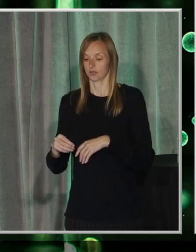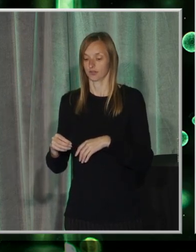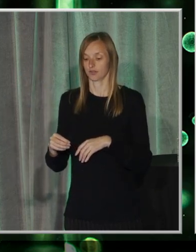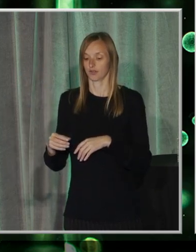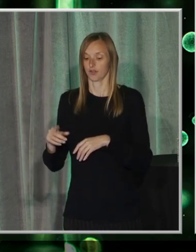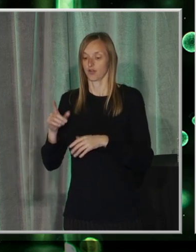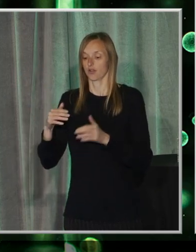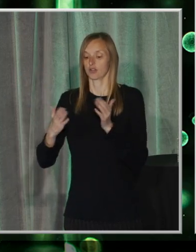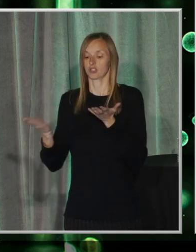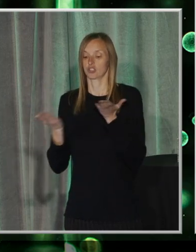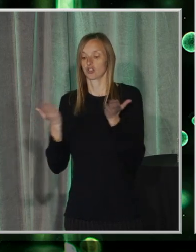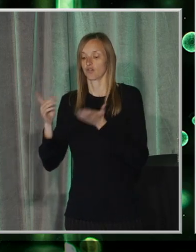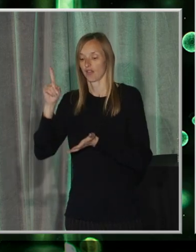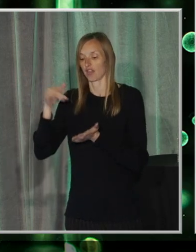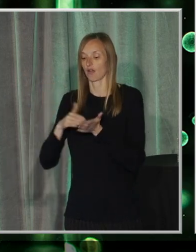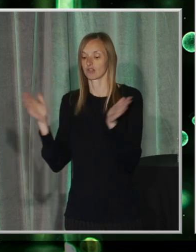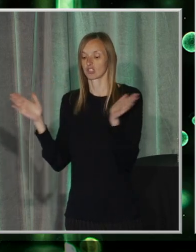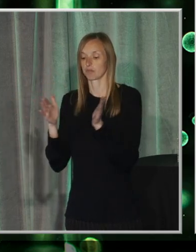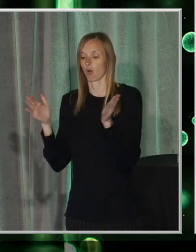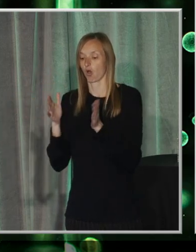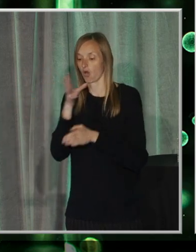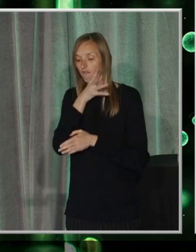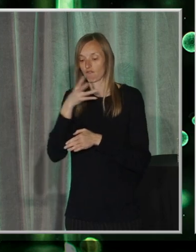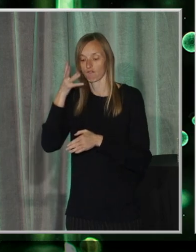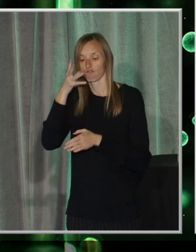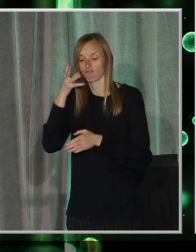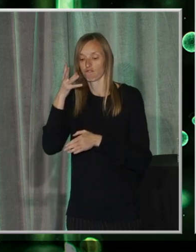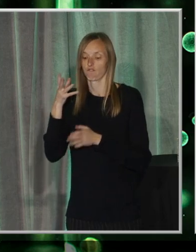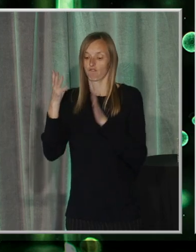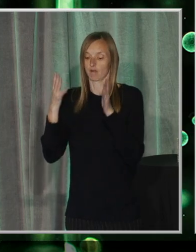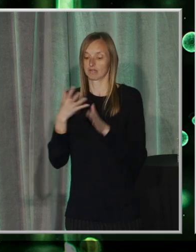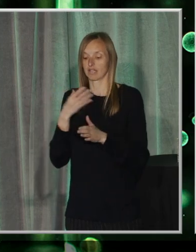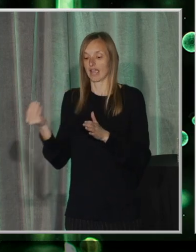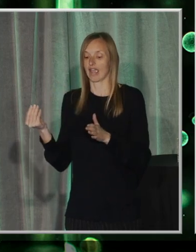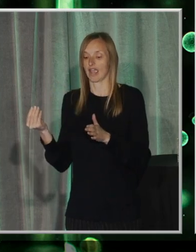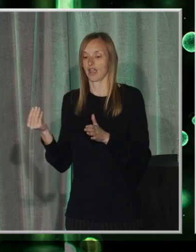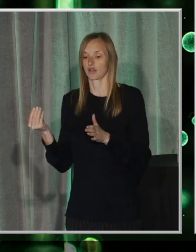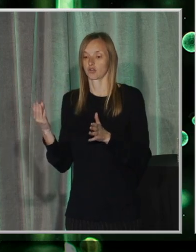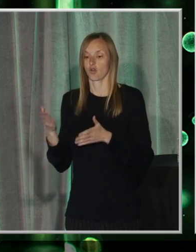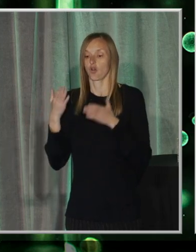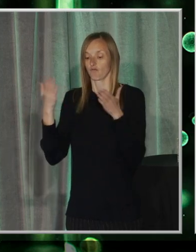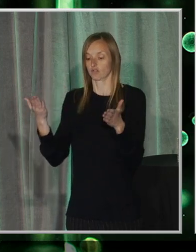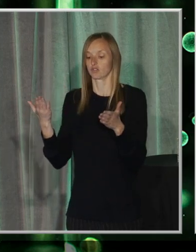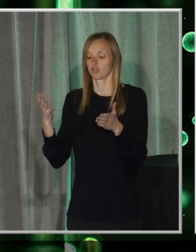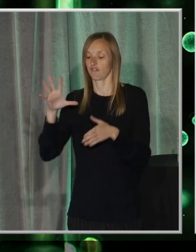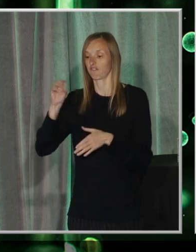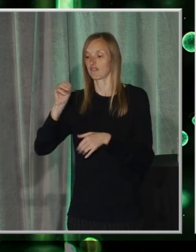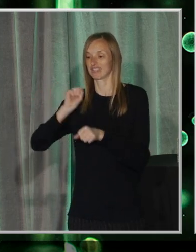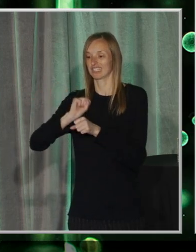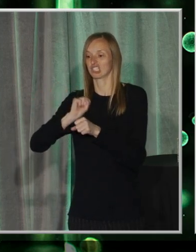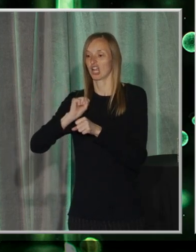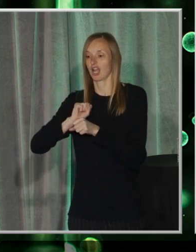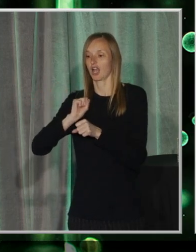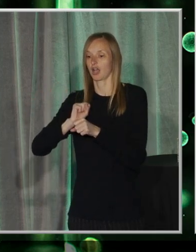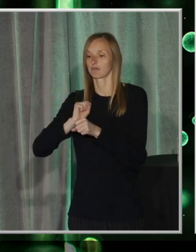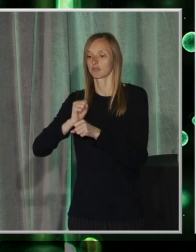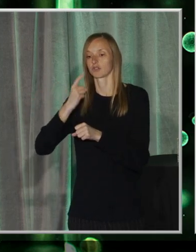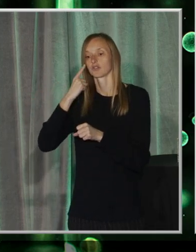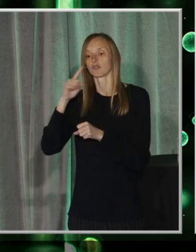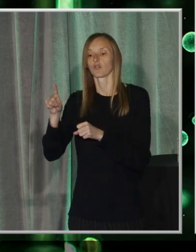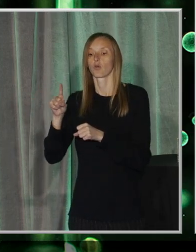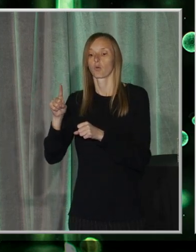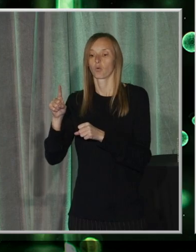smallholders, farmers, and retailers, and then we will be able to give 50 jobs to the